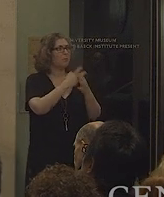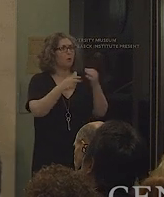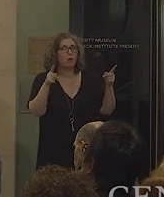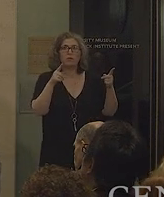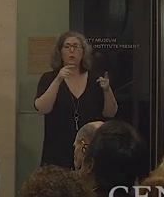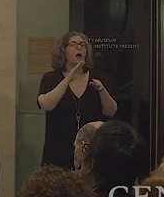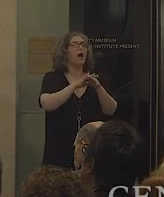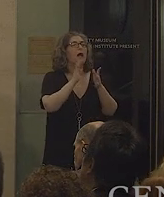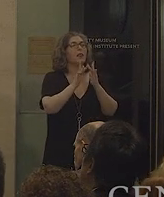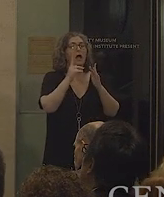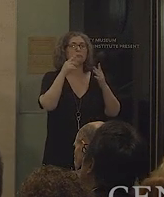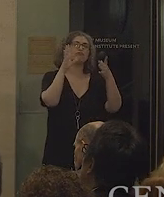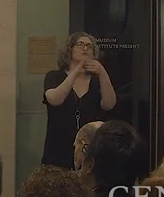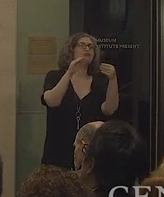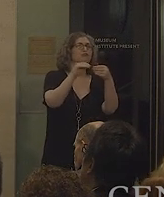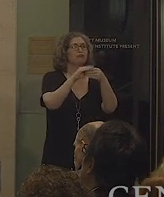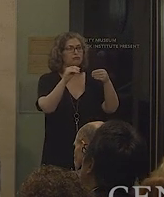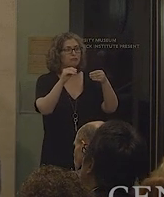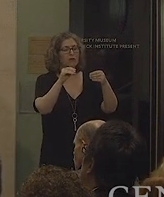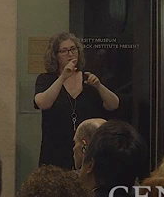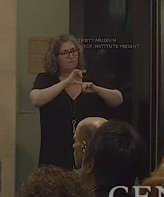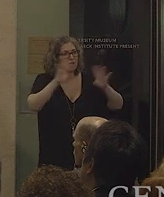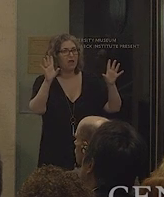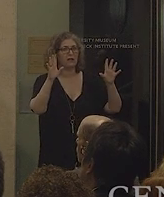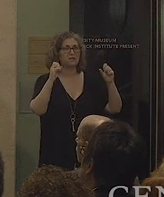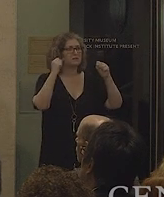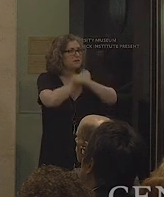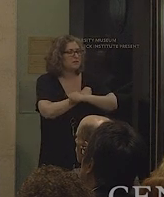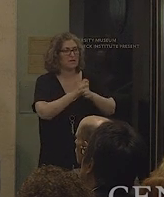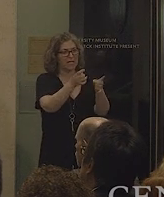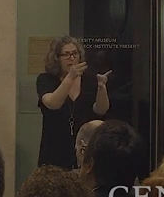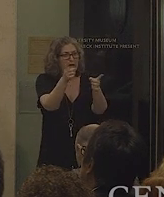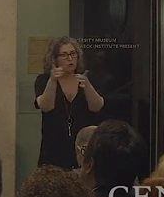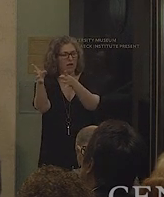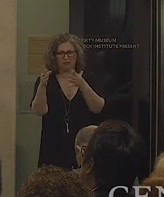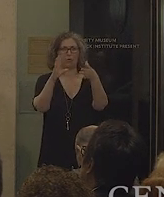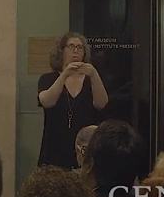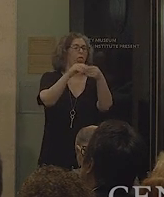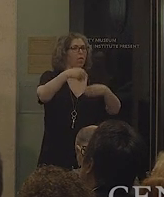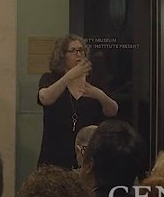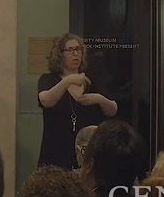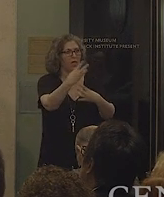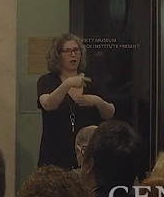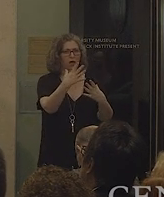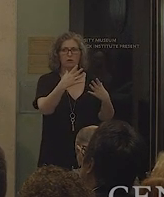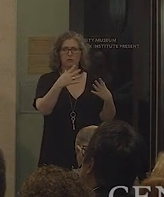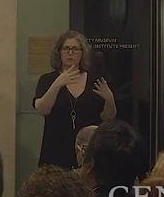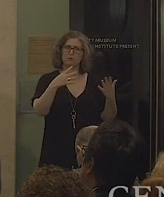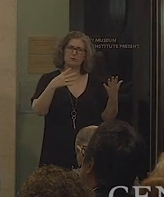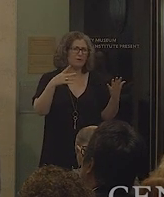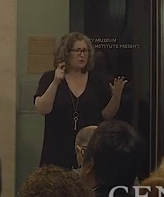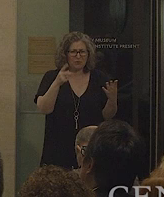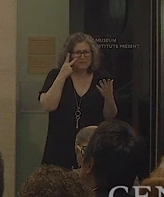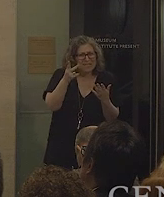online expressing a level of violence and hatred that should have been known, and